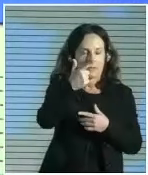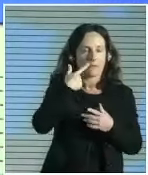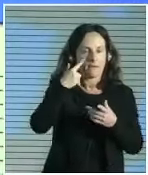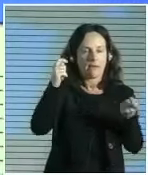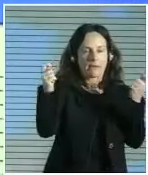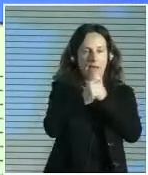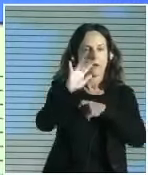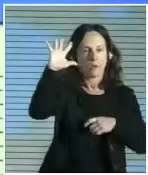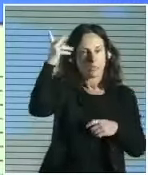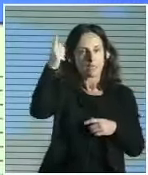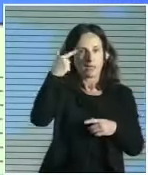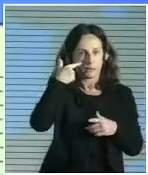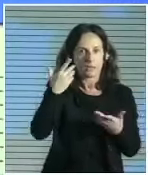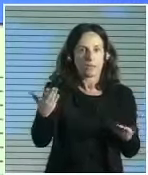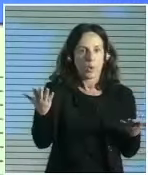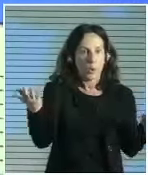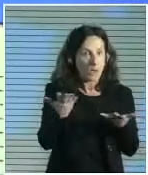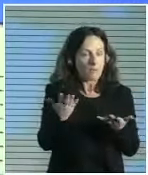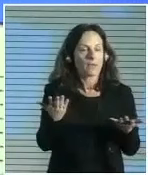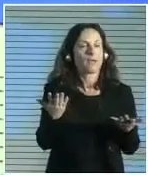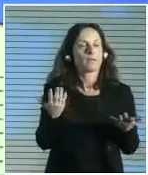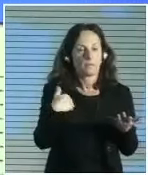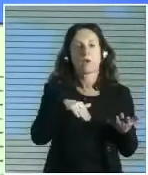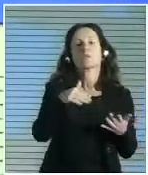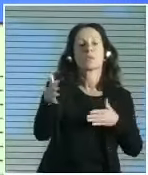Canary Island Destination Strategy